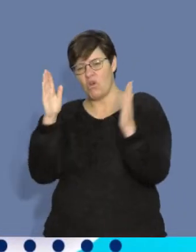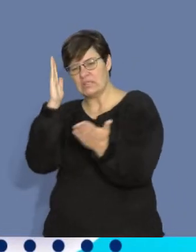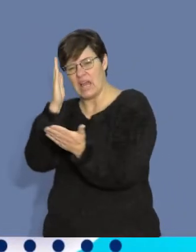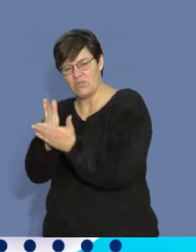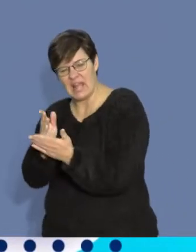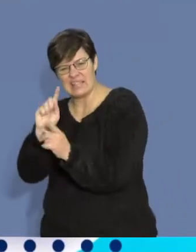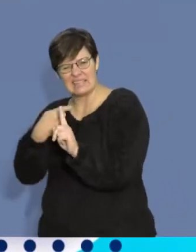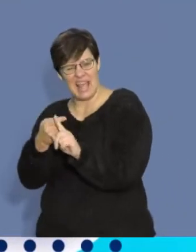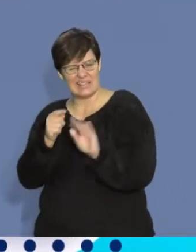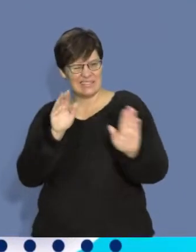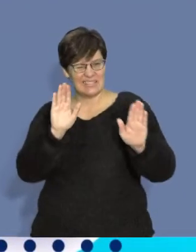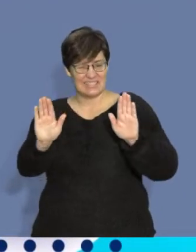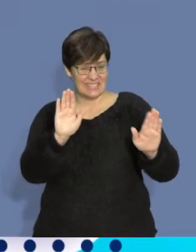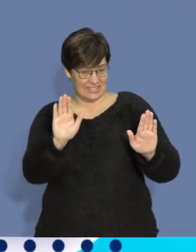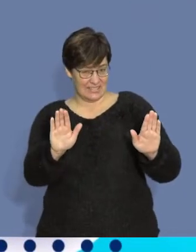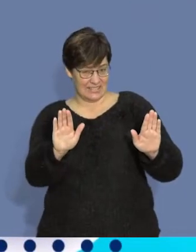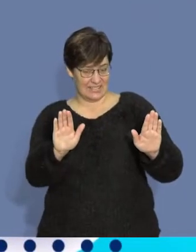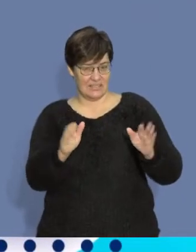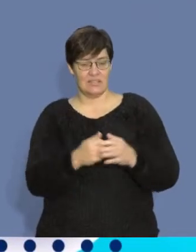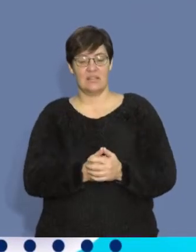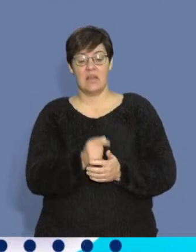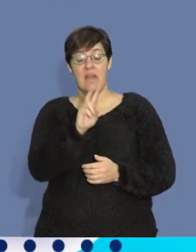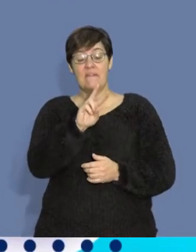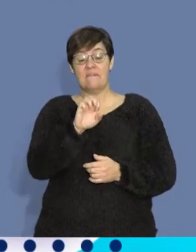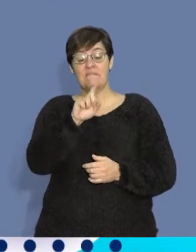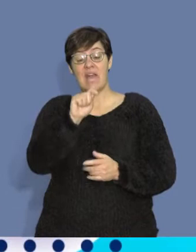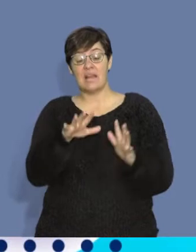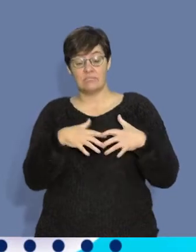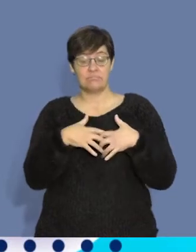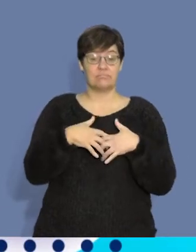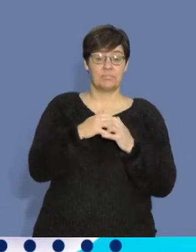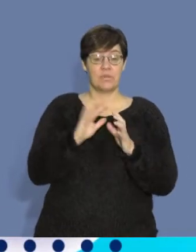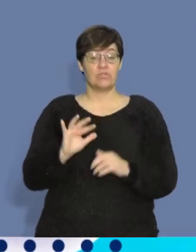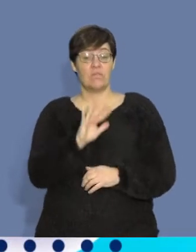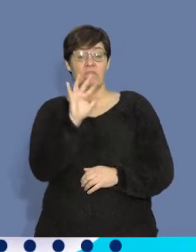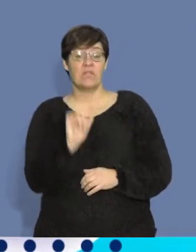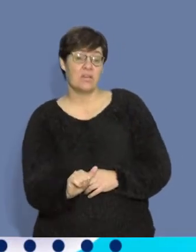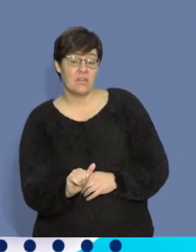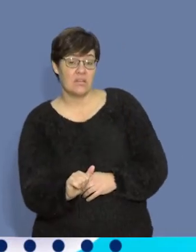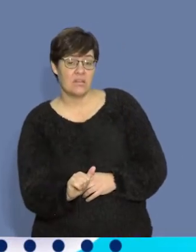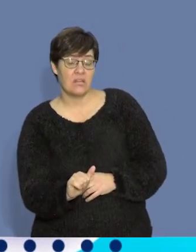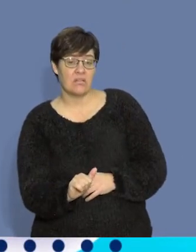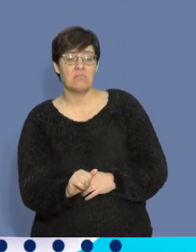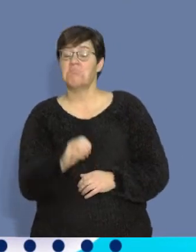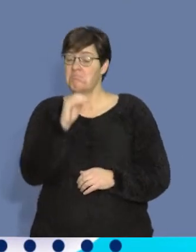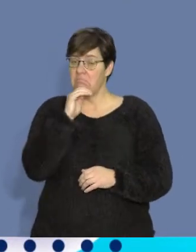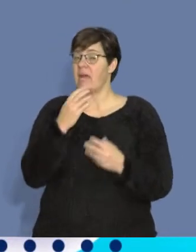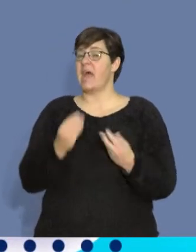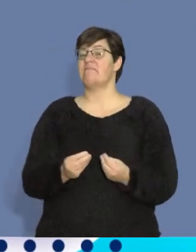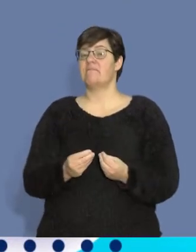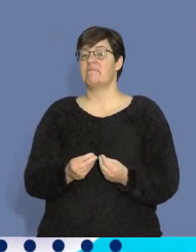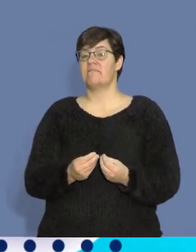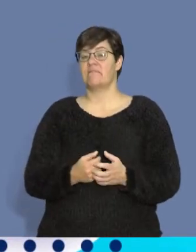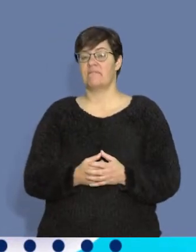So clearly you can see the way the VAT is designed in our country, that you also have a